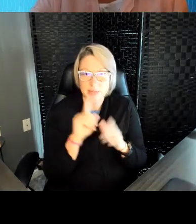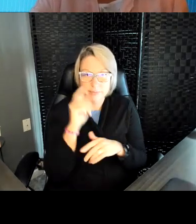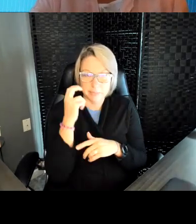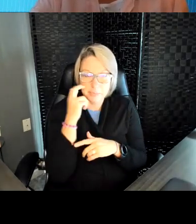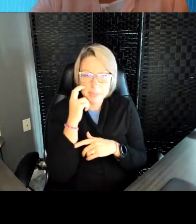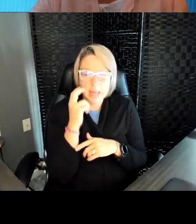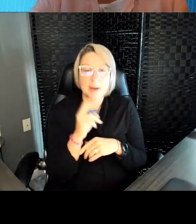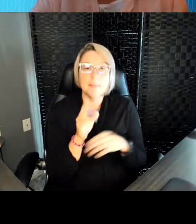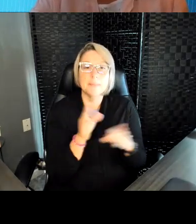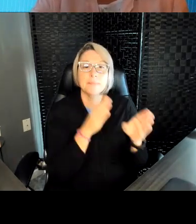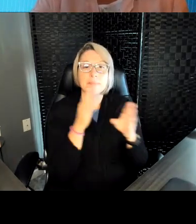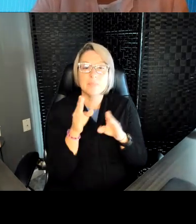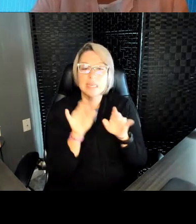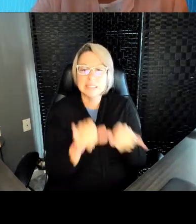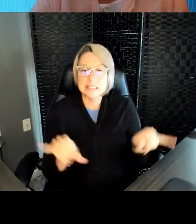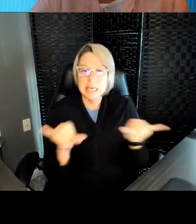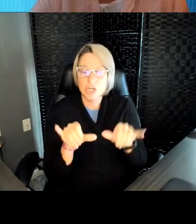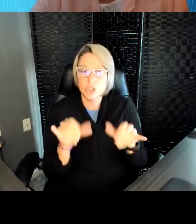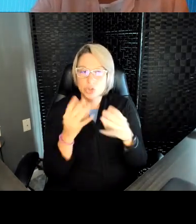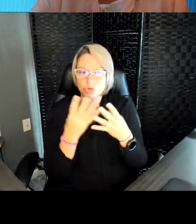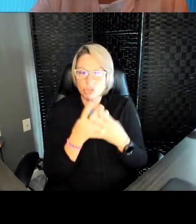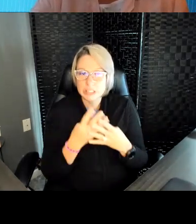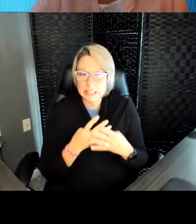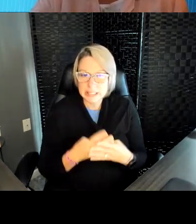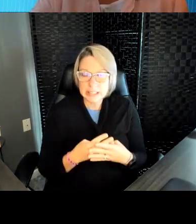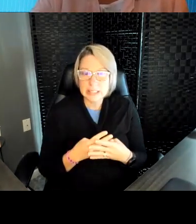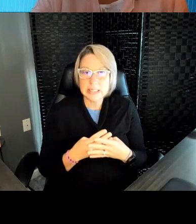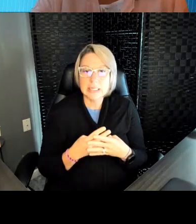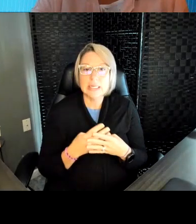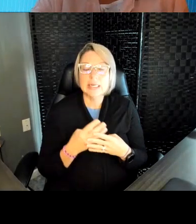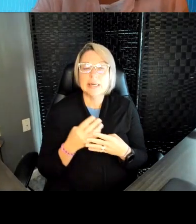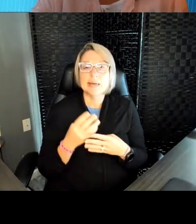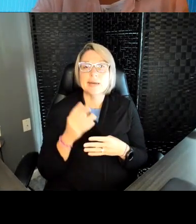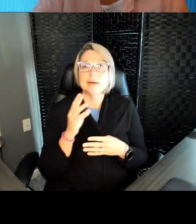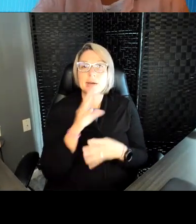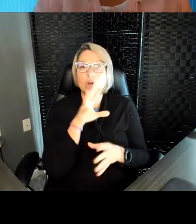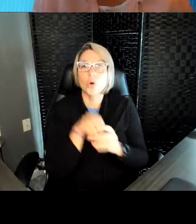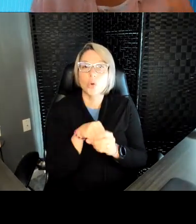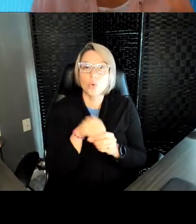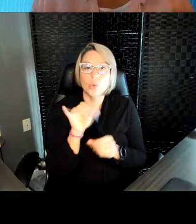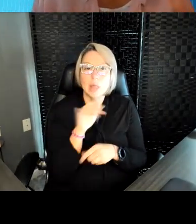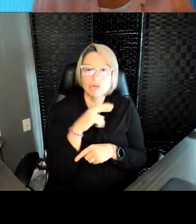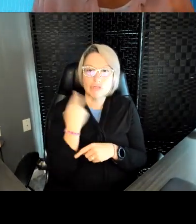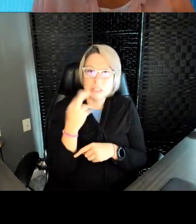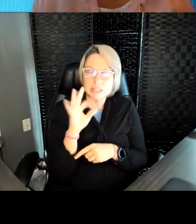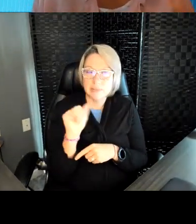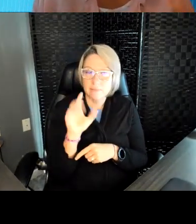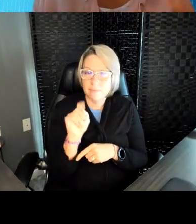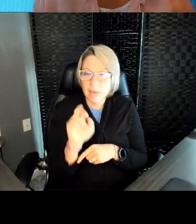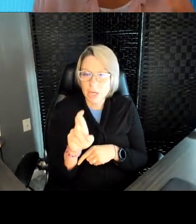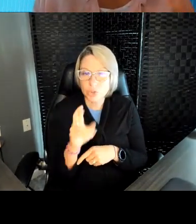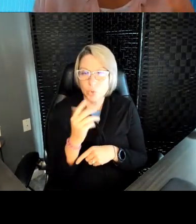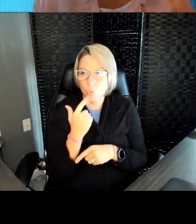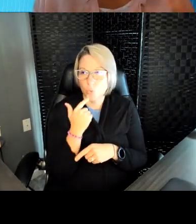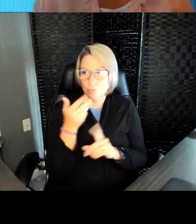some standard screening aspects, and that's going to include like risk factors, who's really at risk for